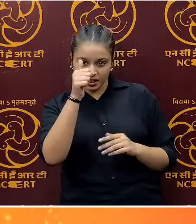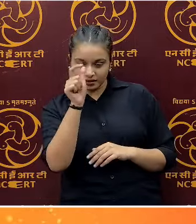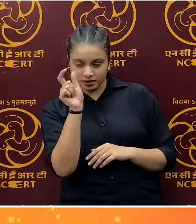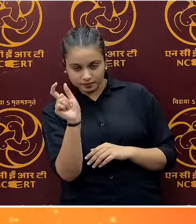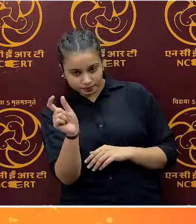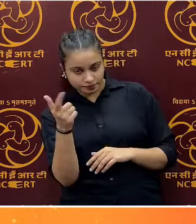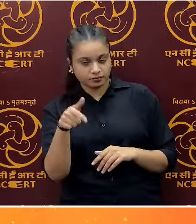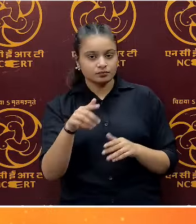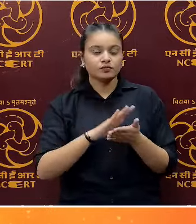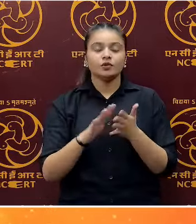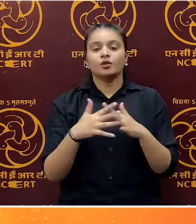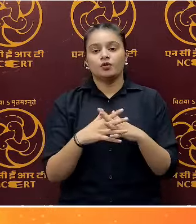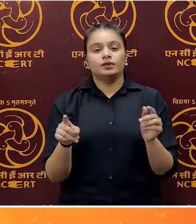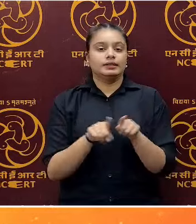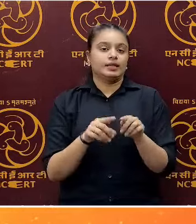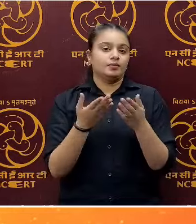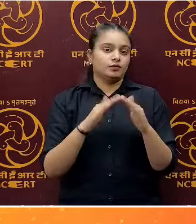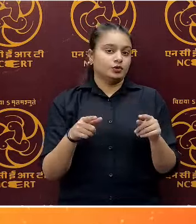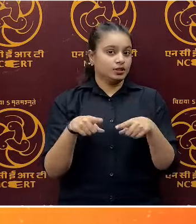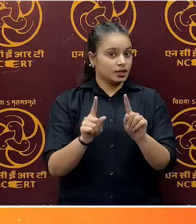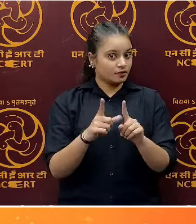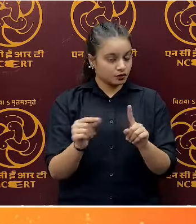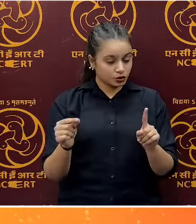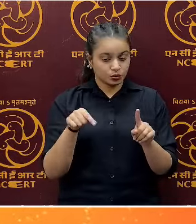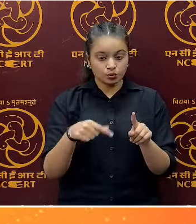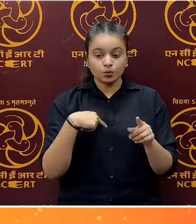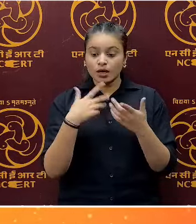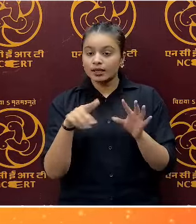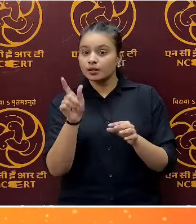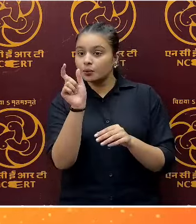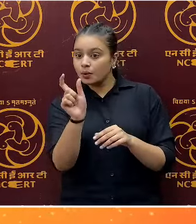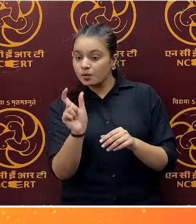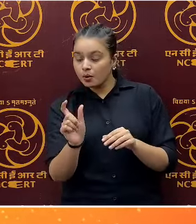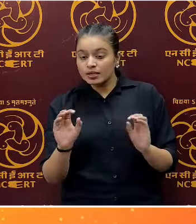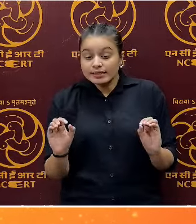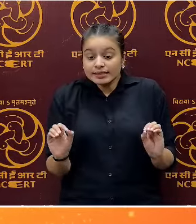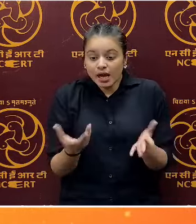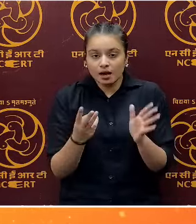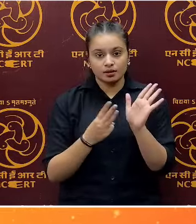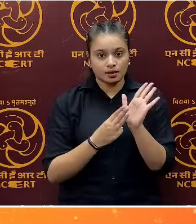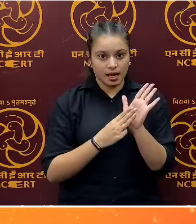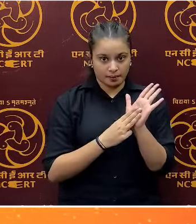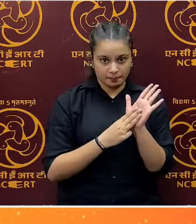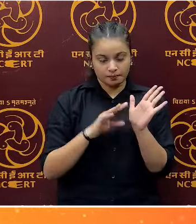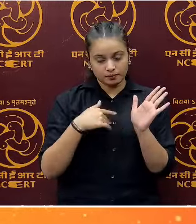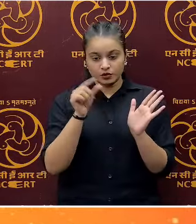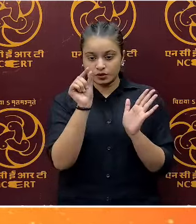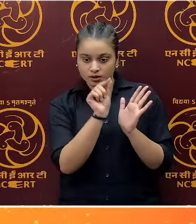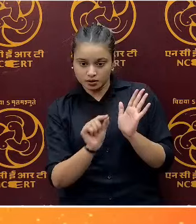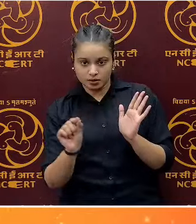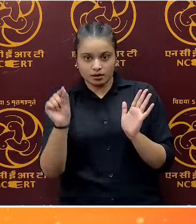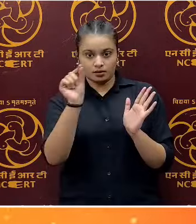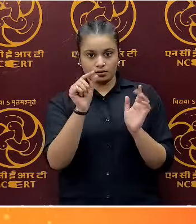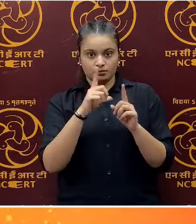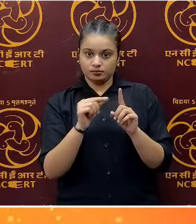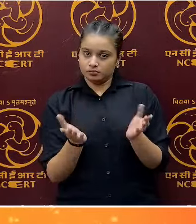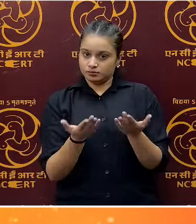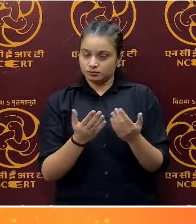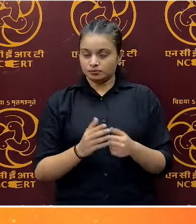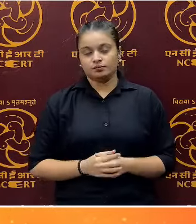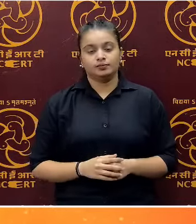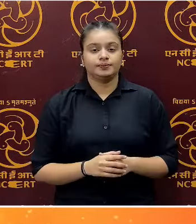will be the home assignment for the kids, that they have to figure out which word is starting from M and they have to circle that one. Right. All